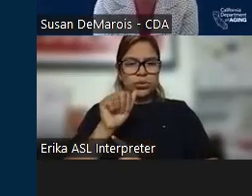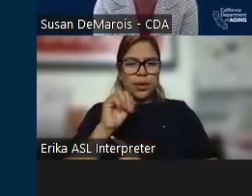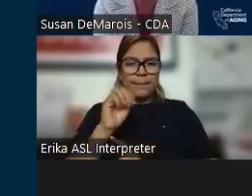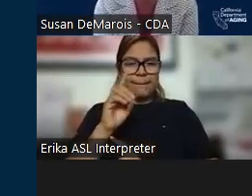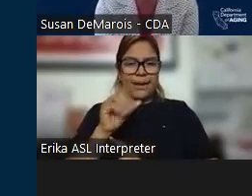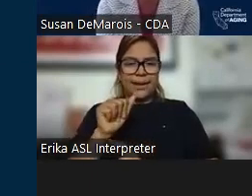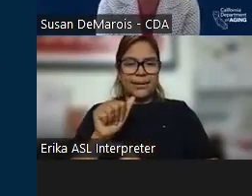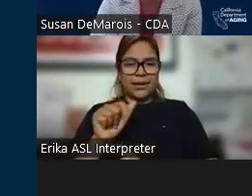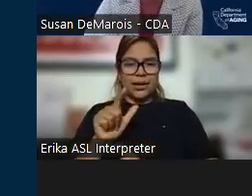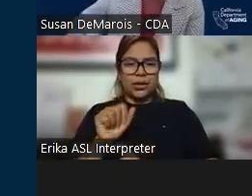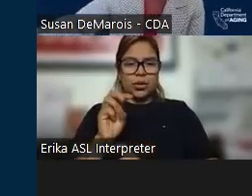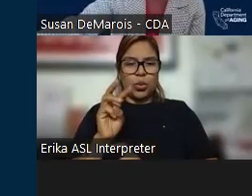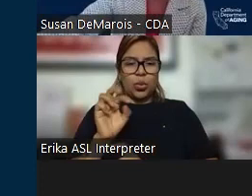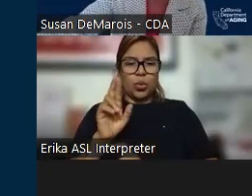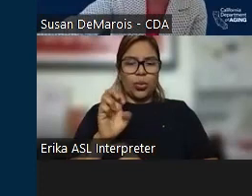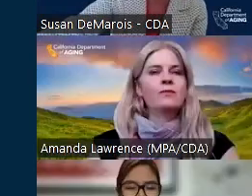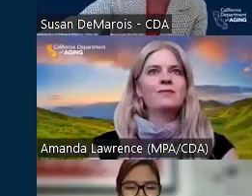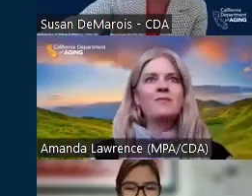Lawrence, who will take it from here.